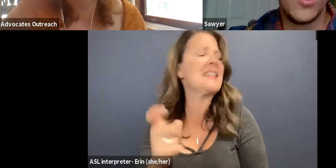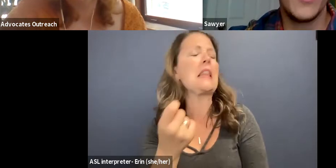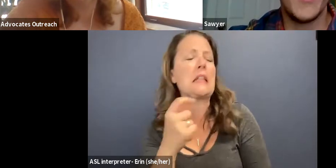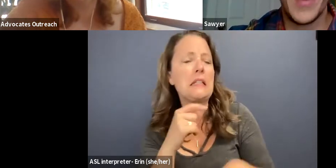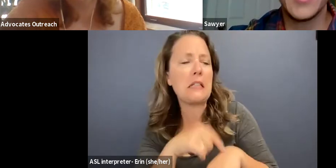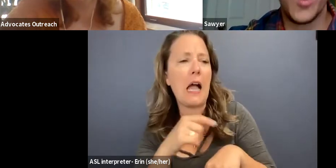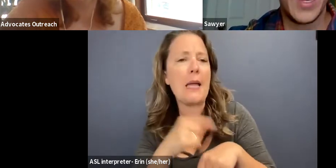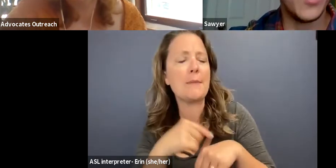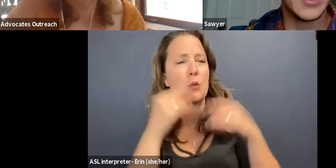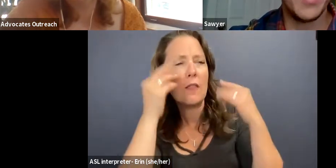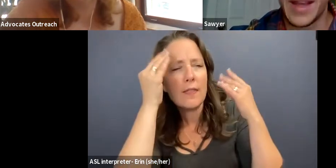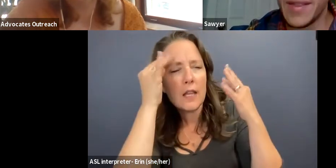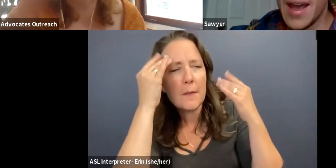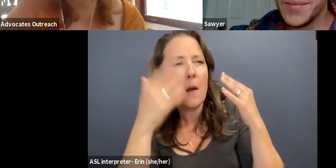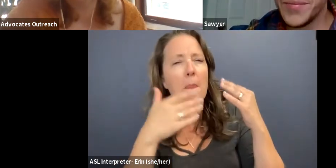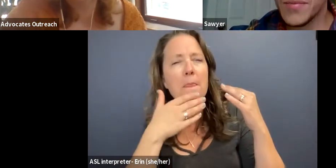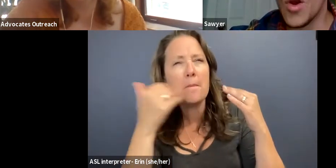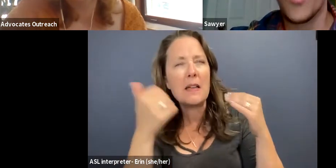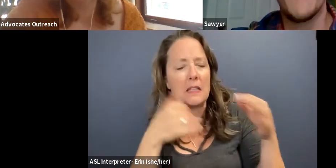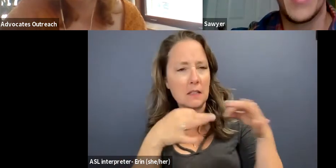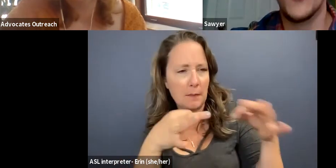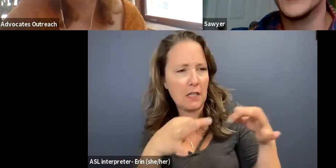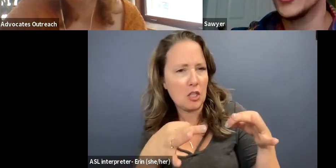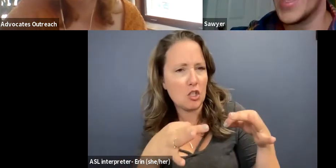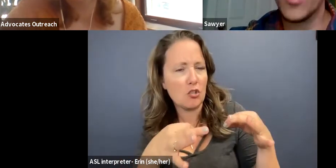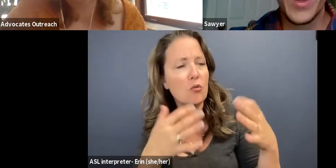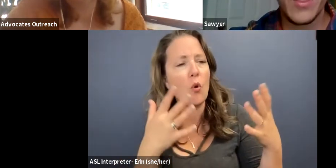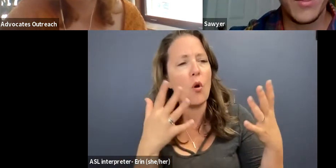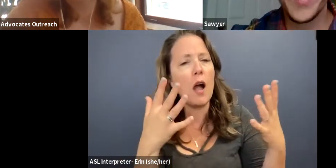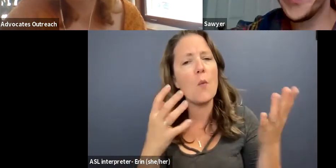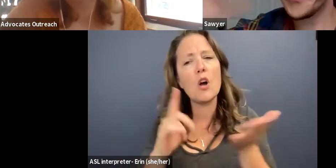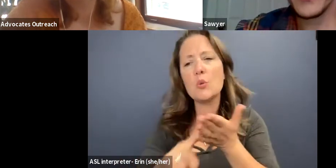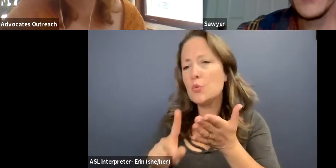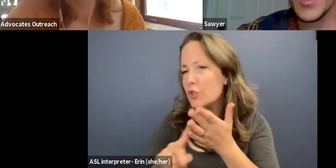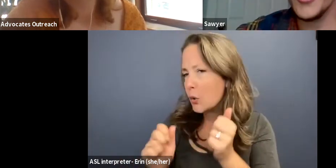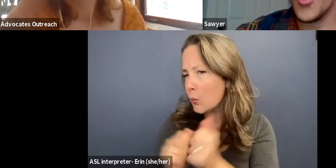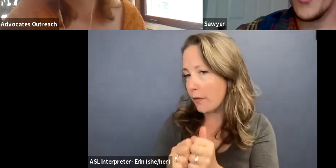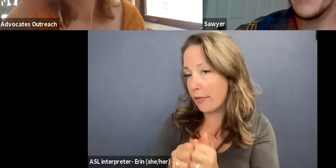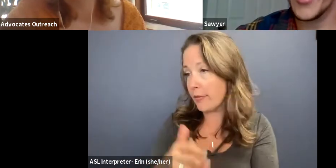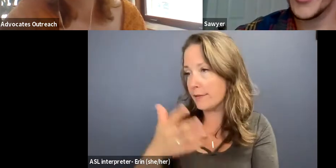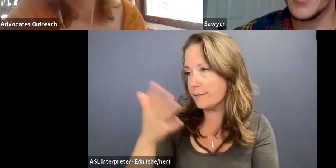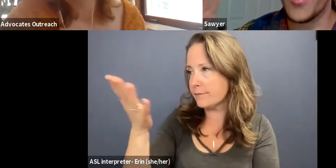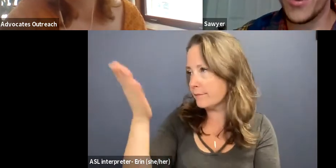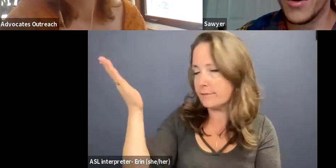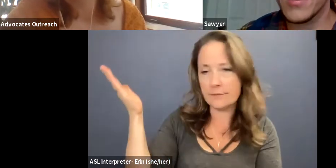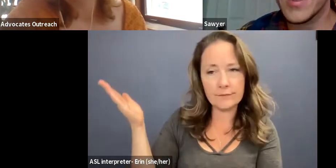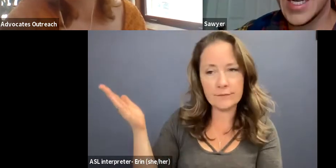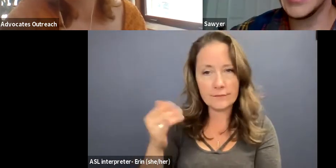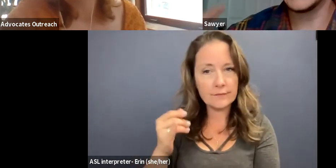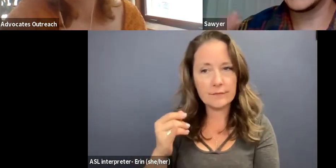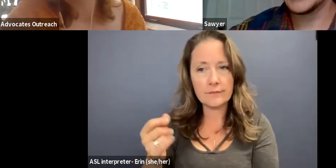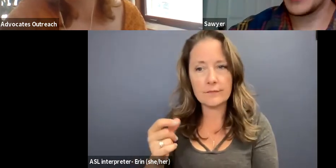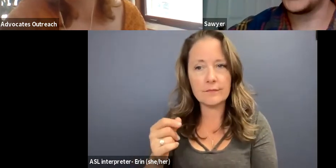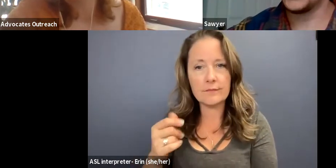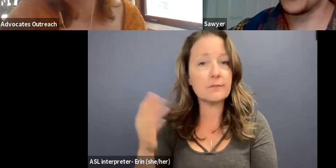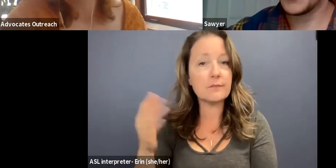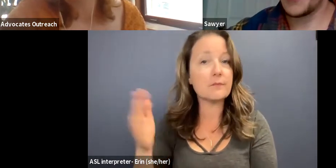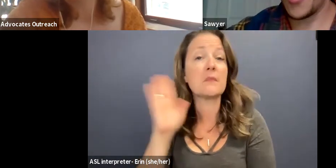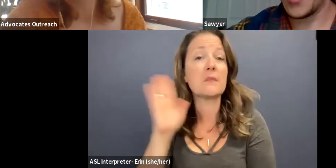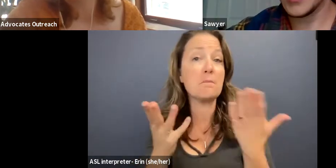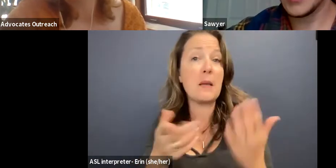boys and girls, and like the idea that boys are better than girls or something. And so like that's what I wanted to ask about. But I had